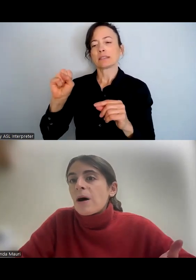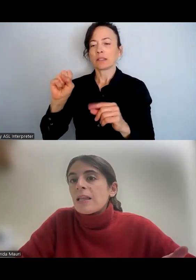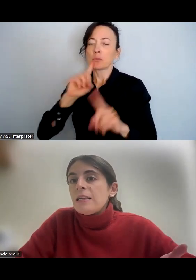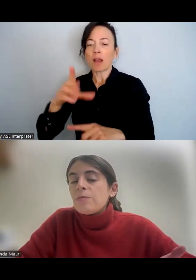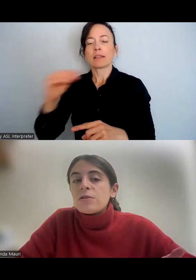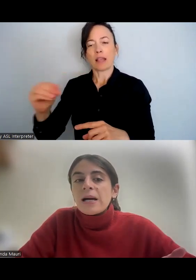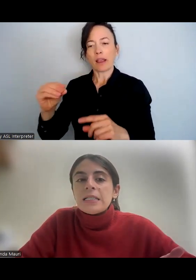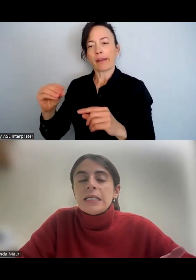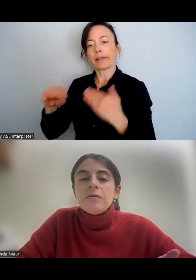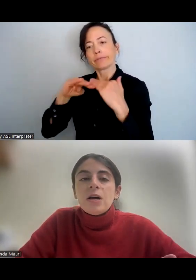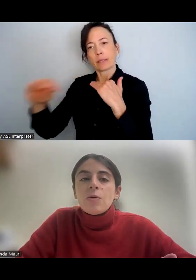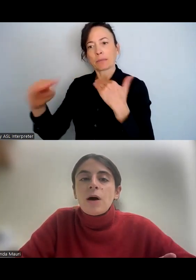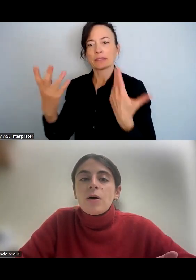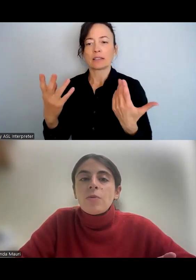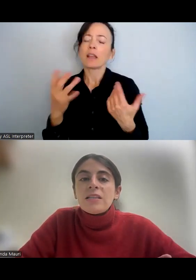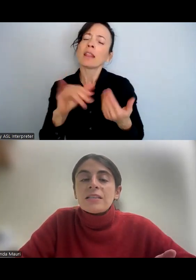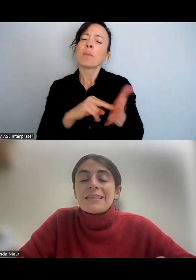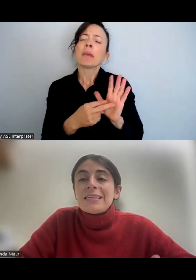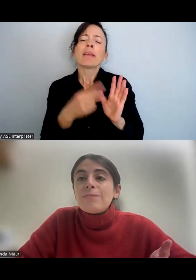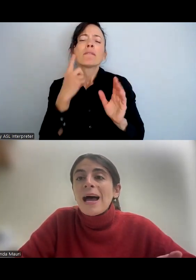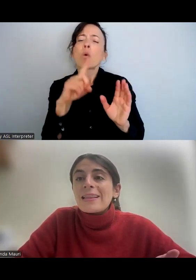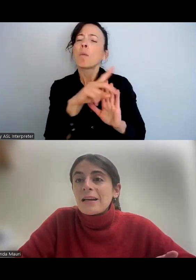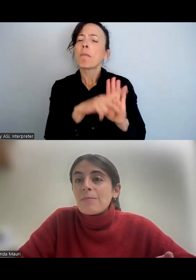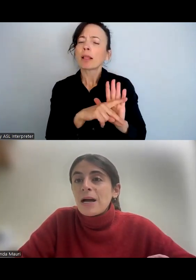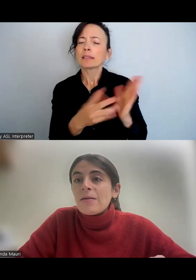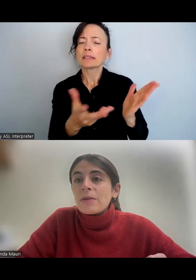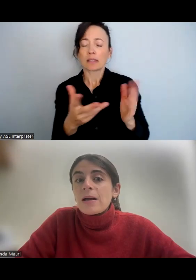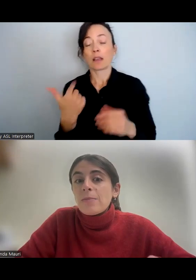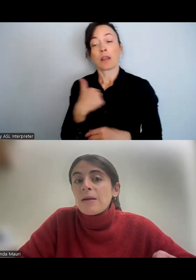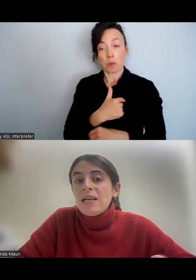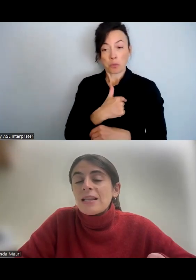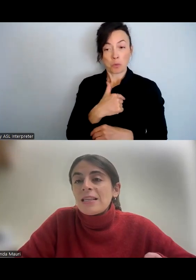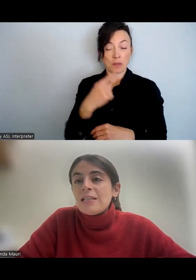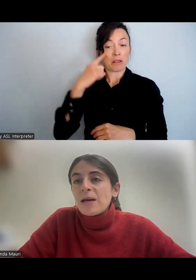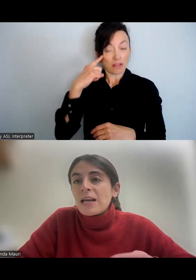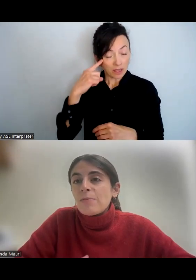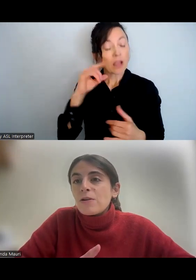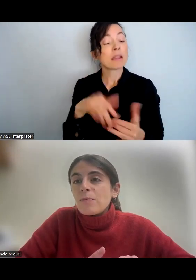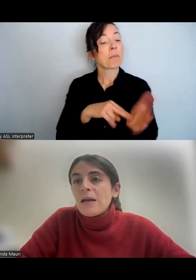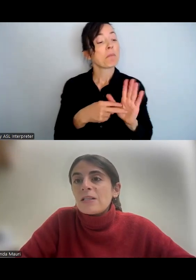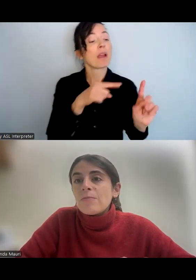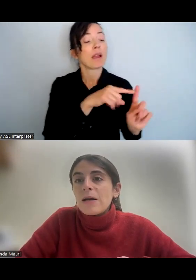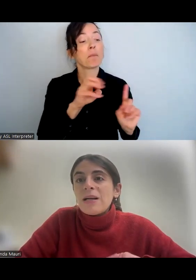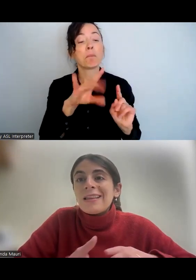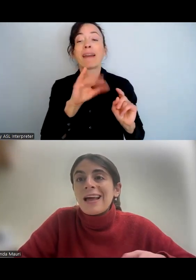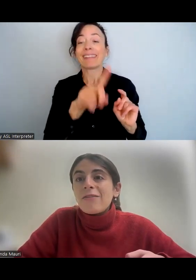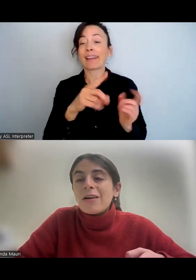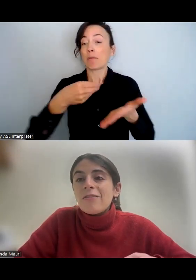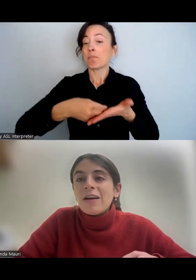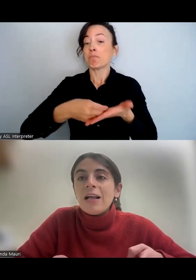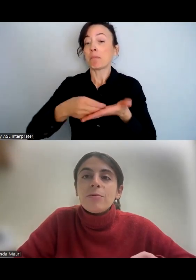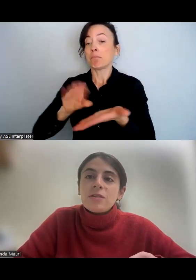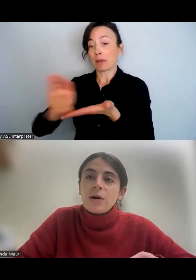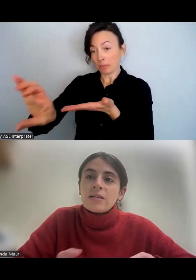from a policy perspective? Well, we suspect that it might mean that these Medicaid bundle payments might be a